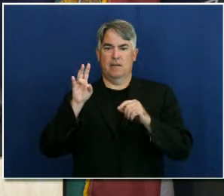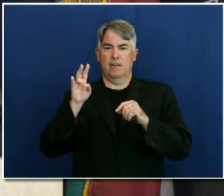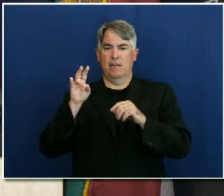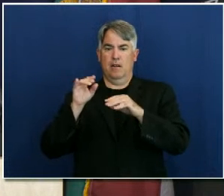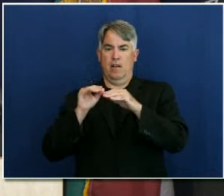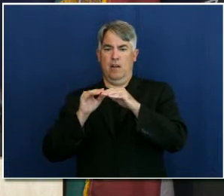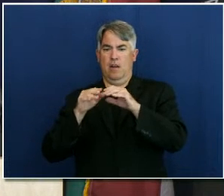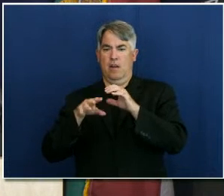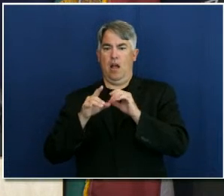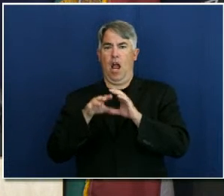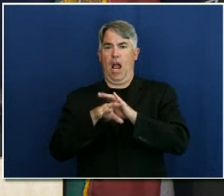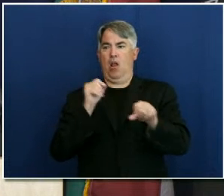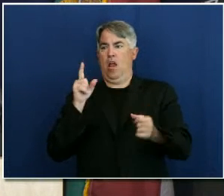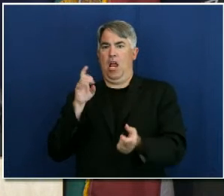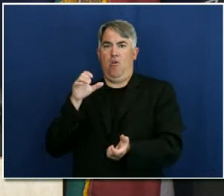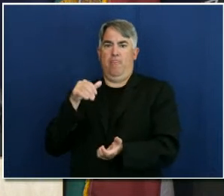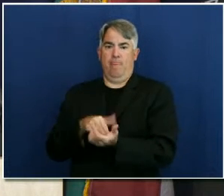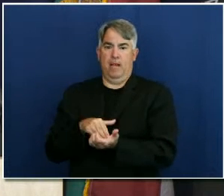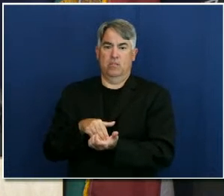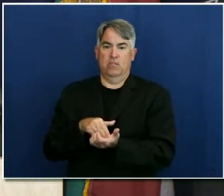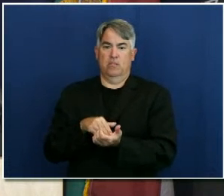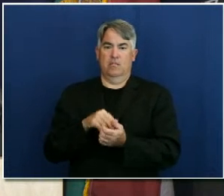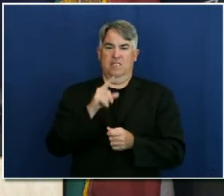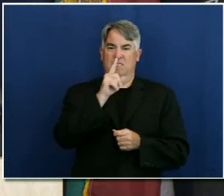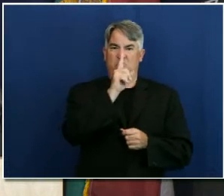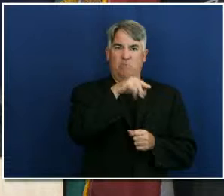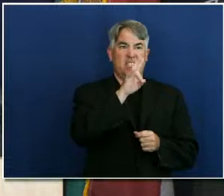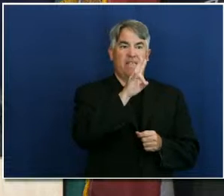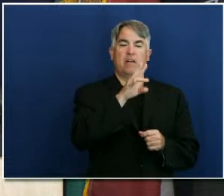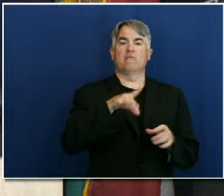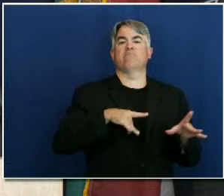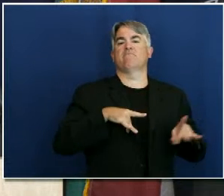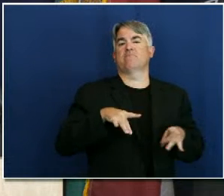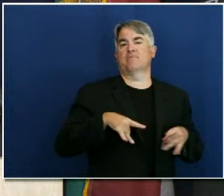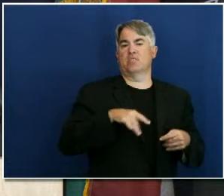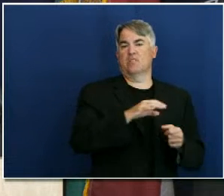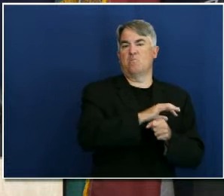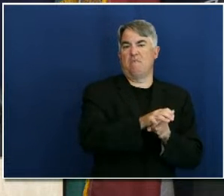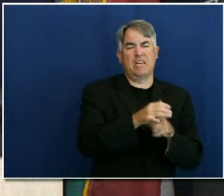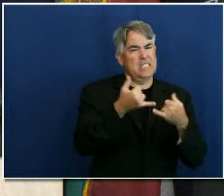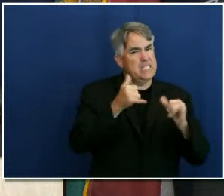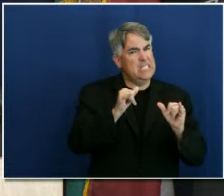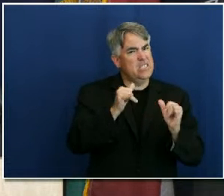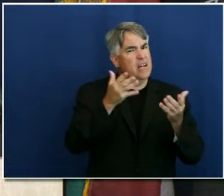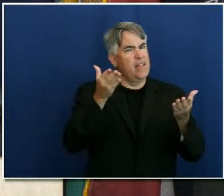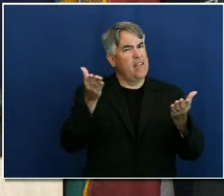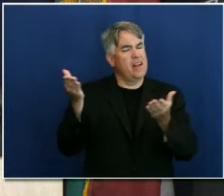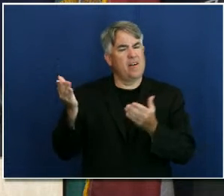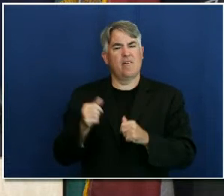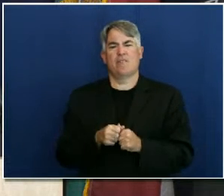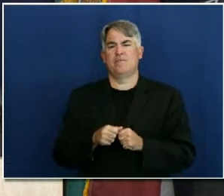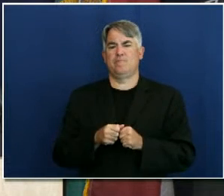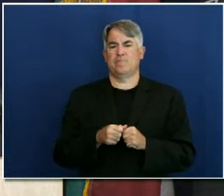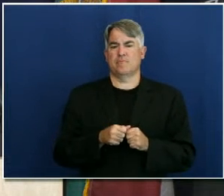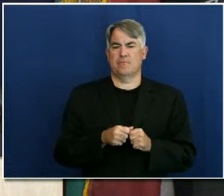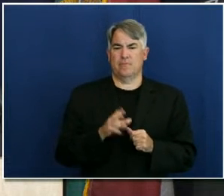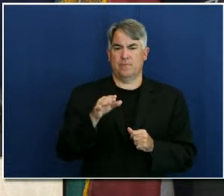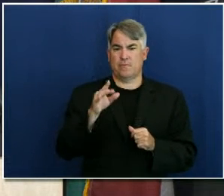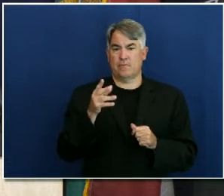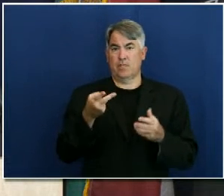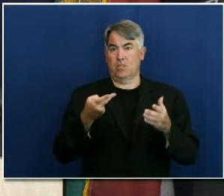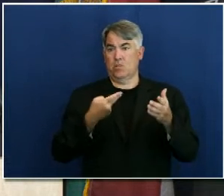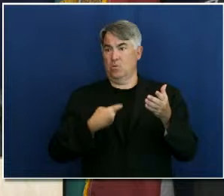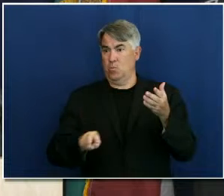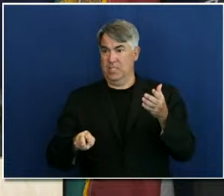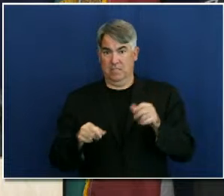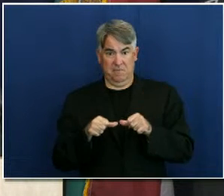us in the yellow tier. Now we would need 2 consecutive weeks in the yellow tier to descend tiers. So it is possible, we won't know until